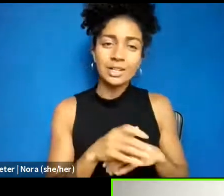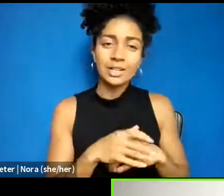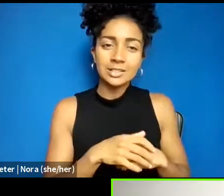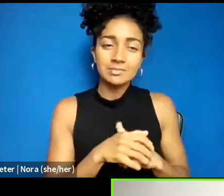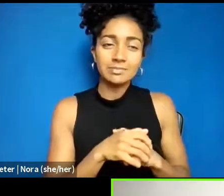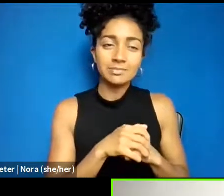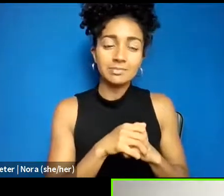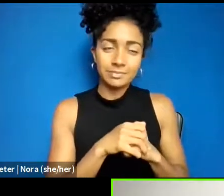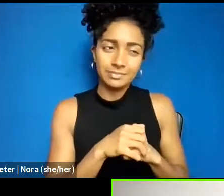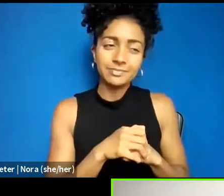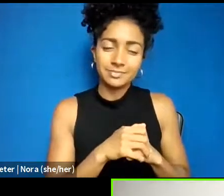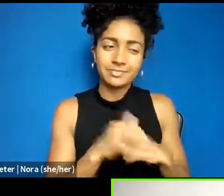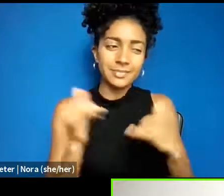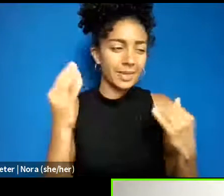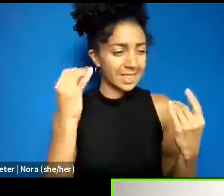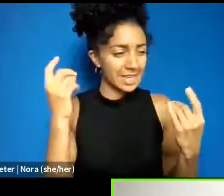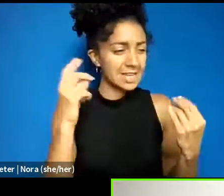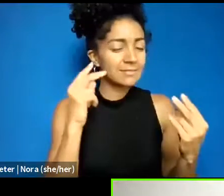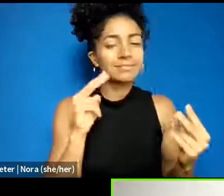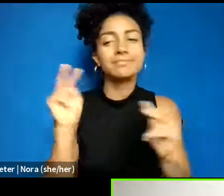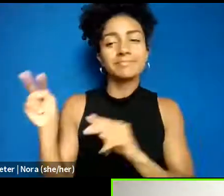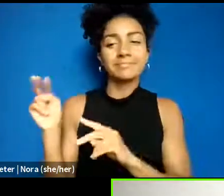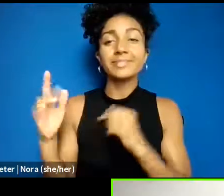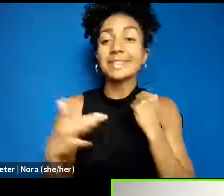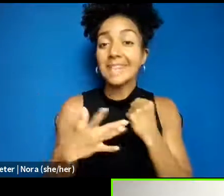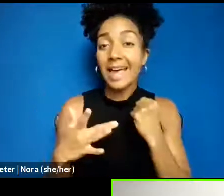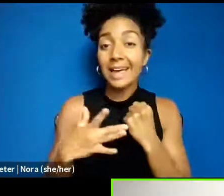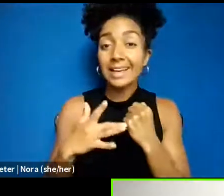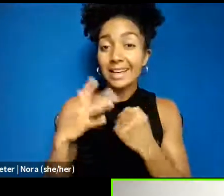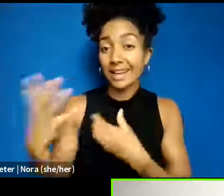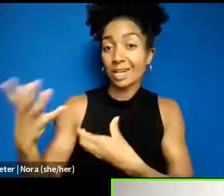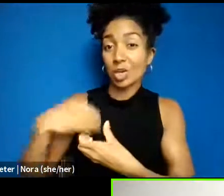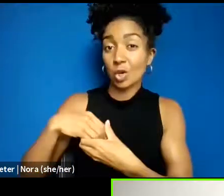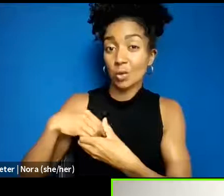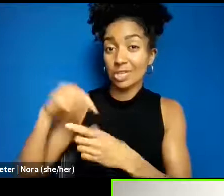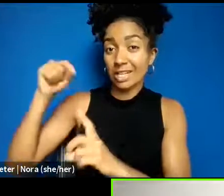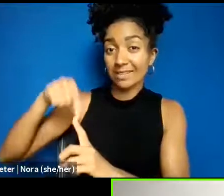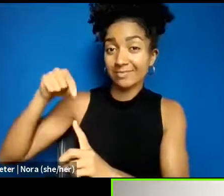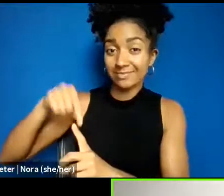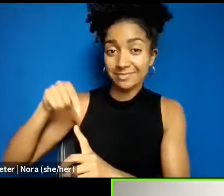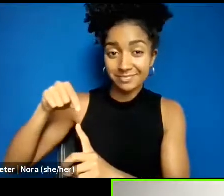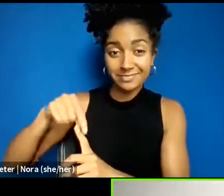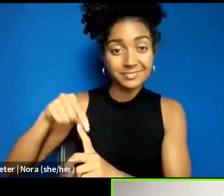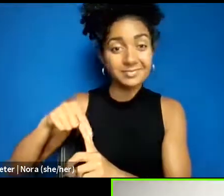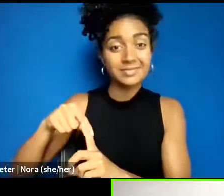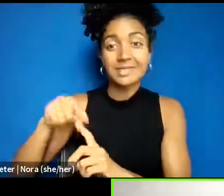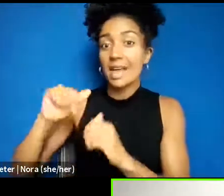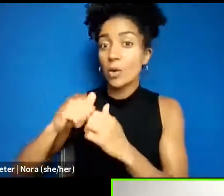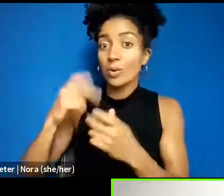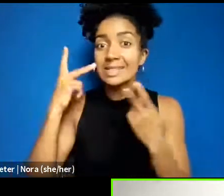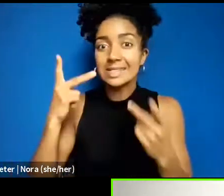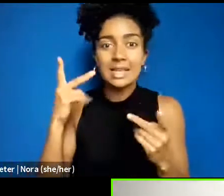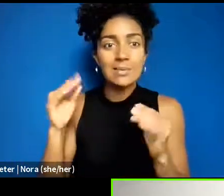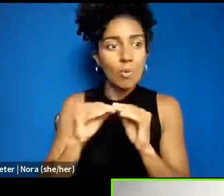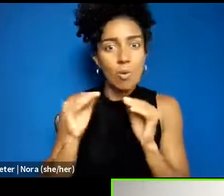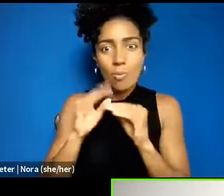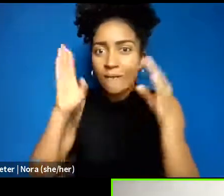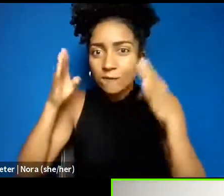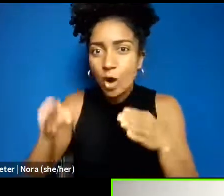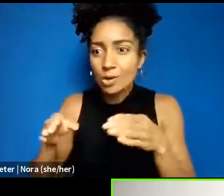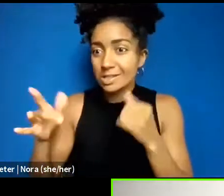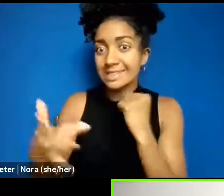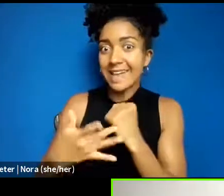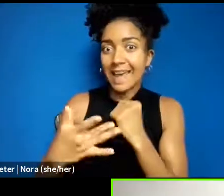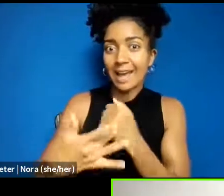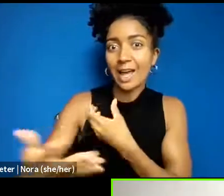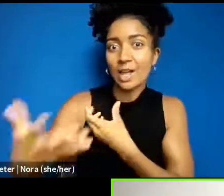you think of tech inclusion, right? And the growth of tech inclusion. And I'm sure when you were doing like